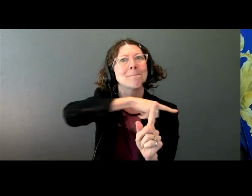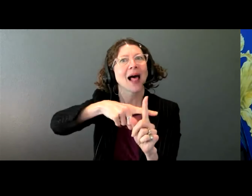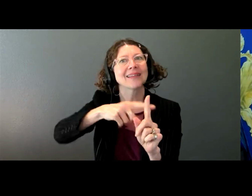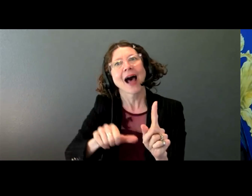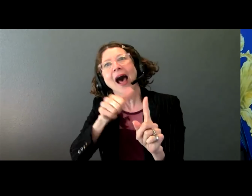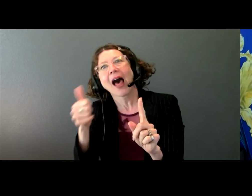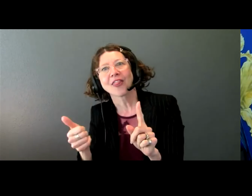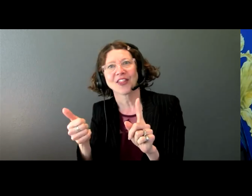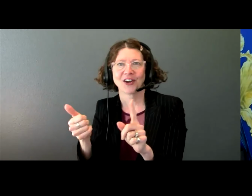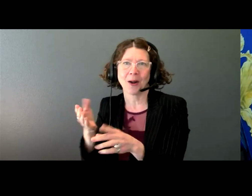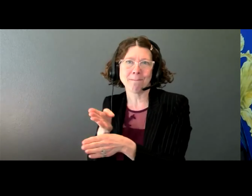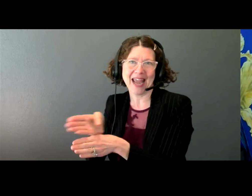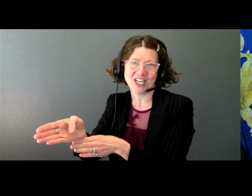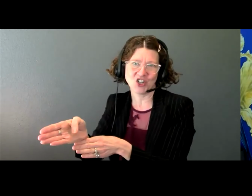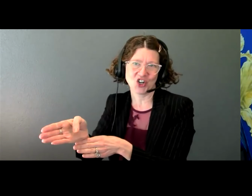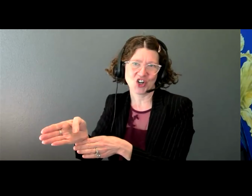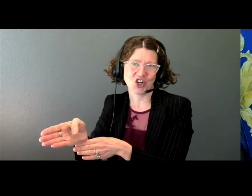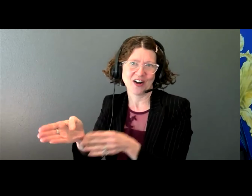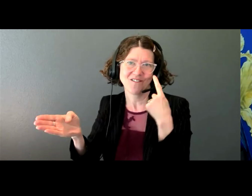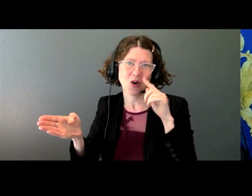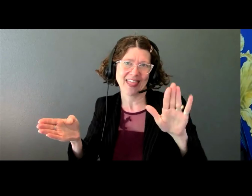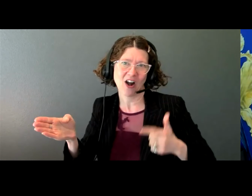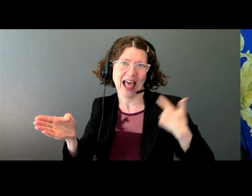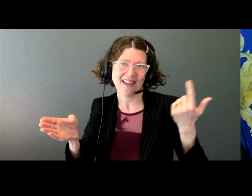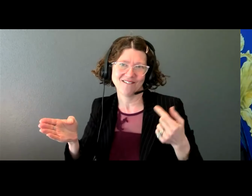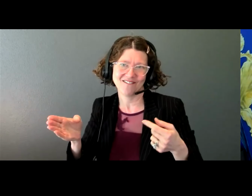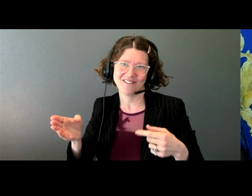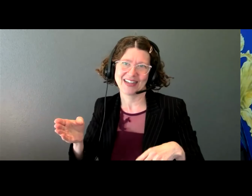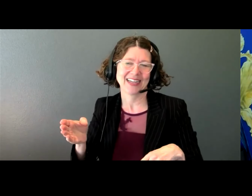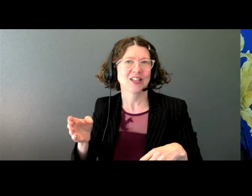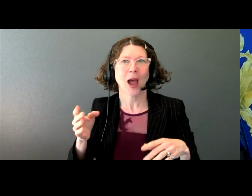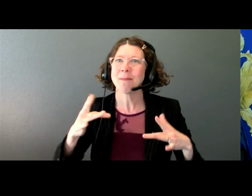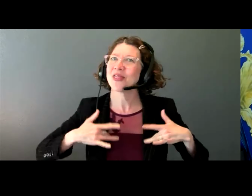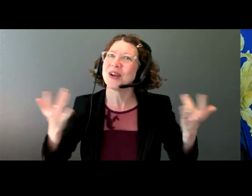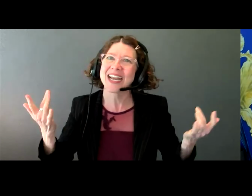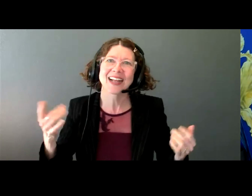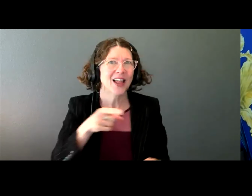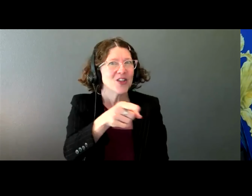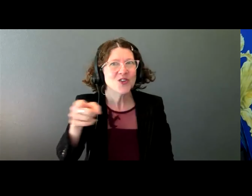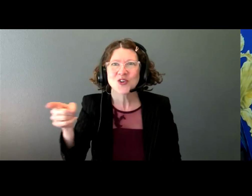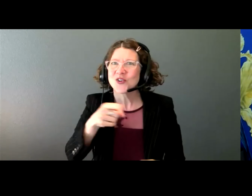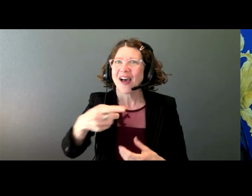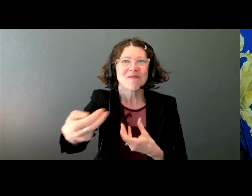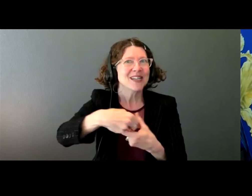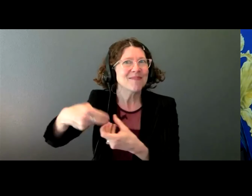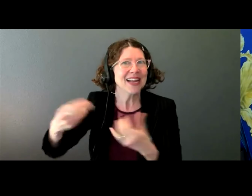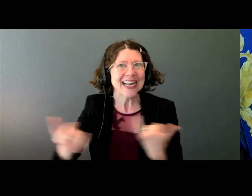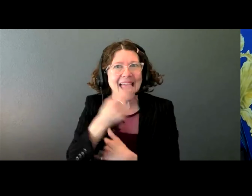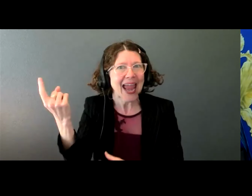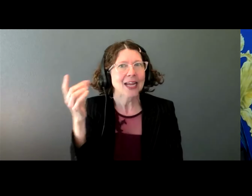different type major in their life. So I'm really thrilled that you've all sat with the group today in